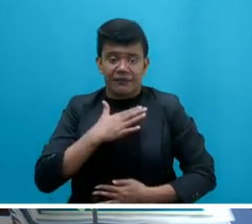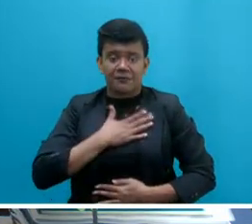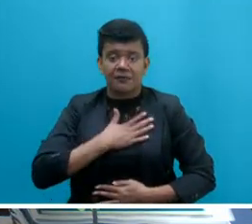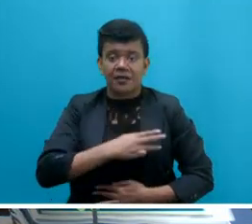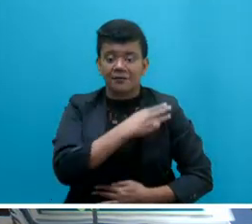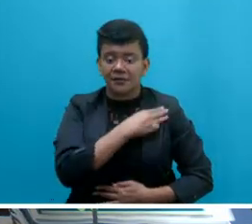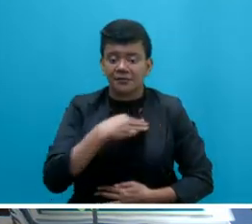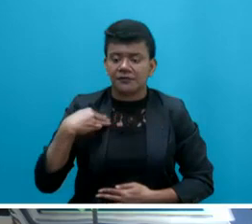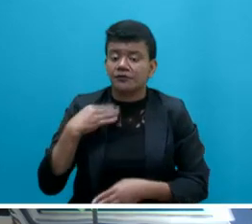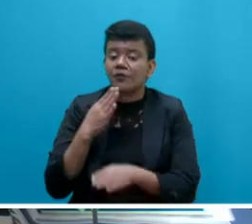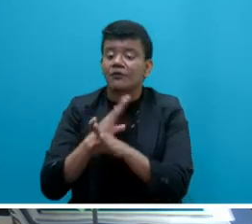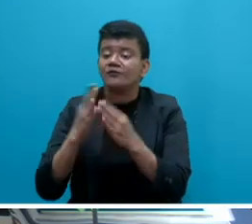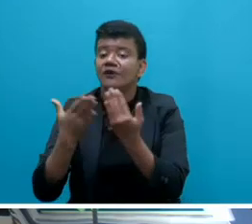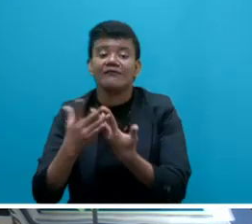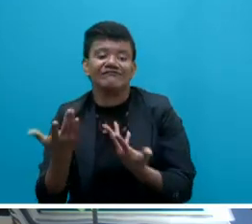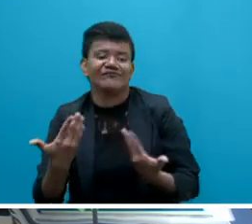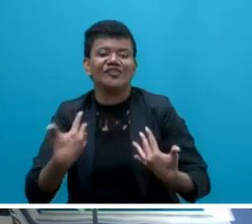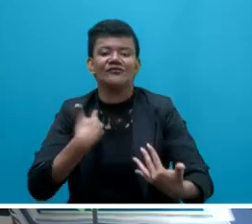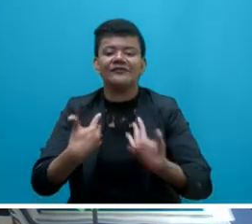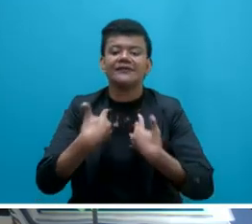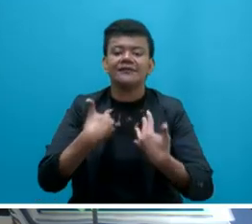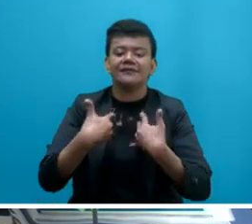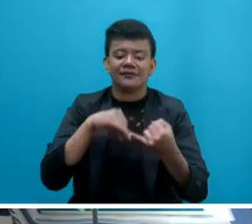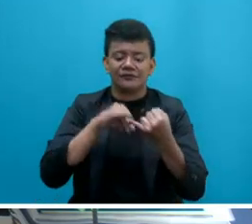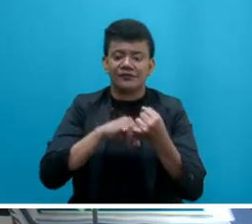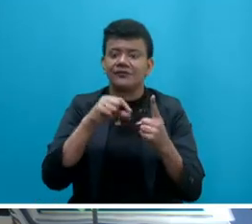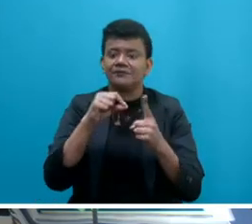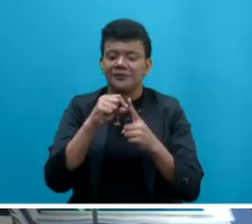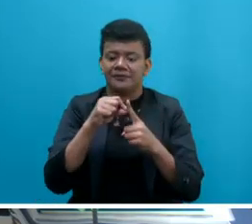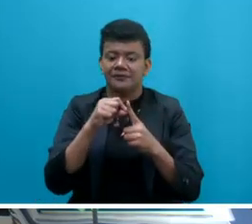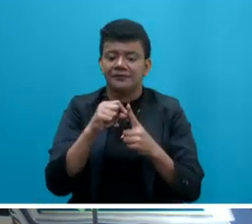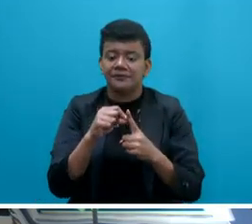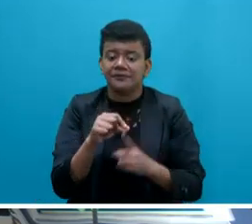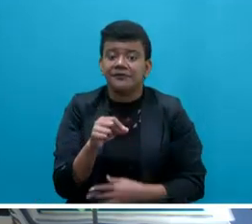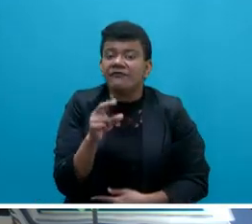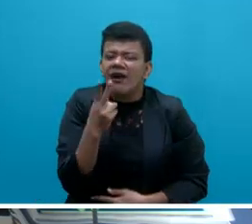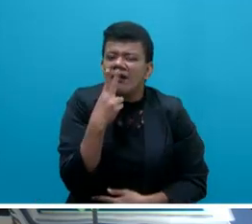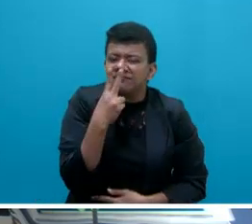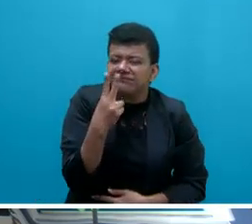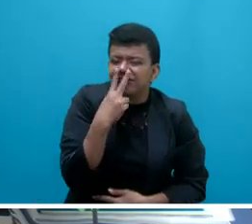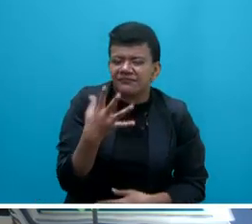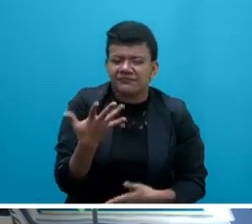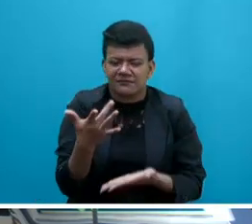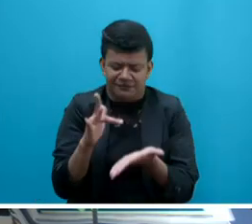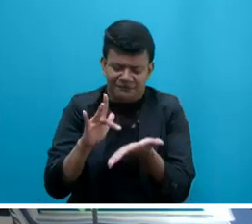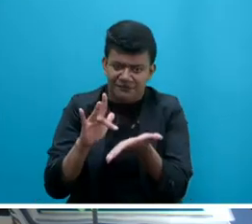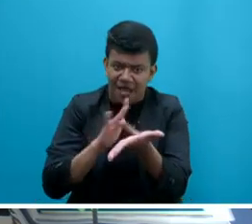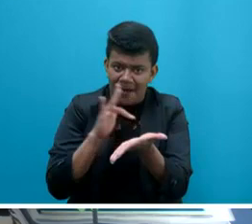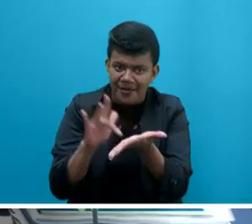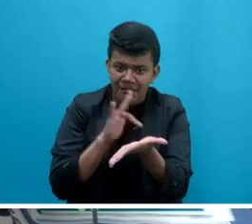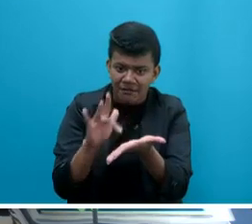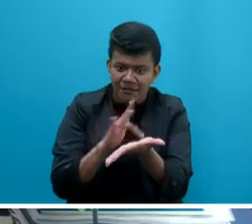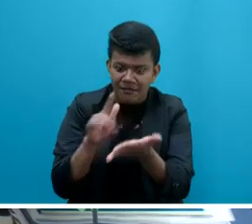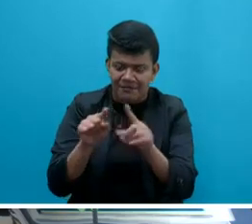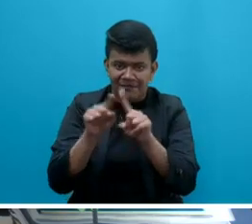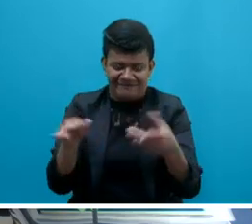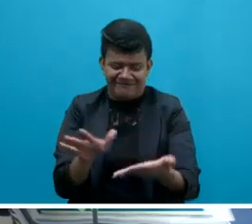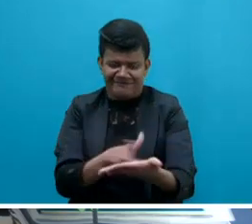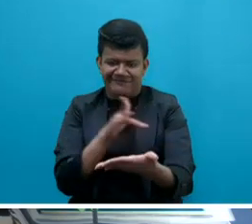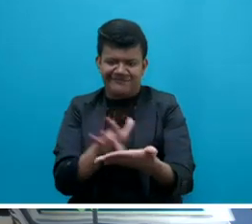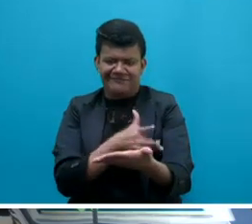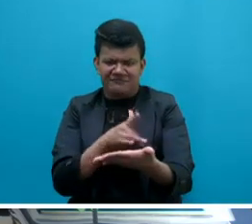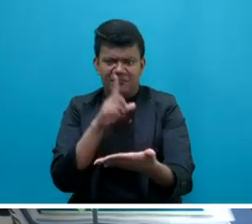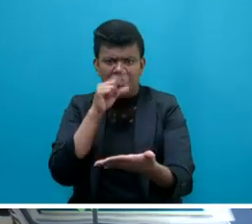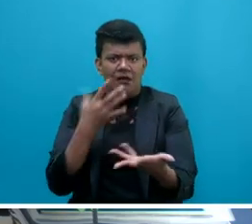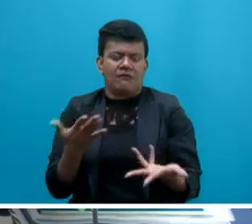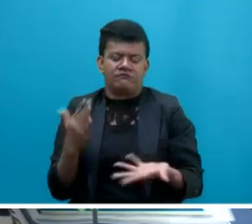South Pacific in the development of a narcotics mobile app that will enhance the cooperation and coordination of combating illicit drugs in